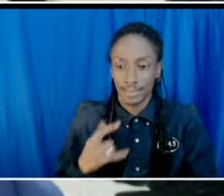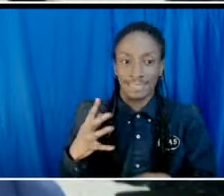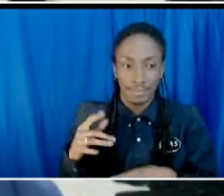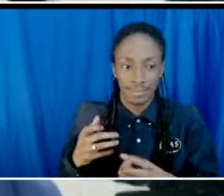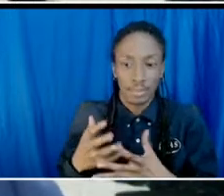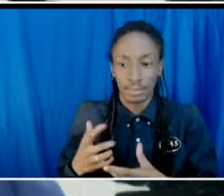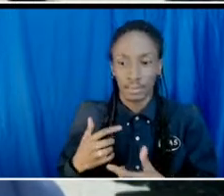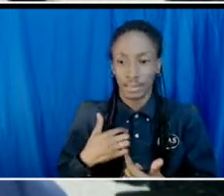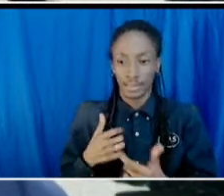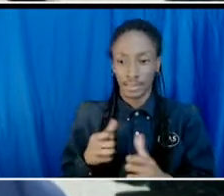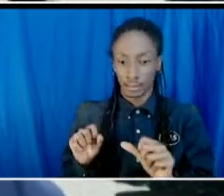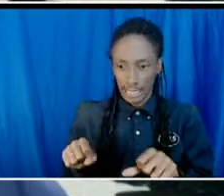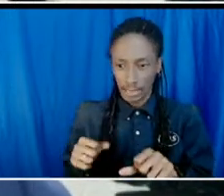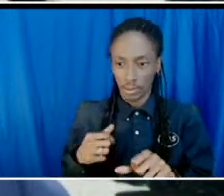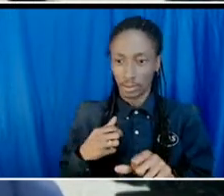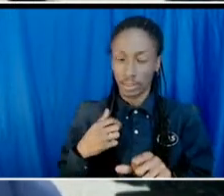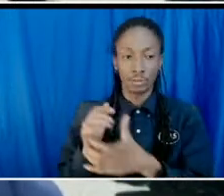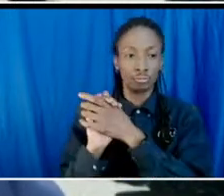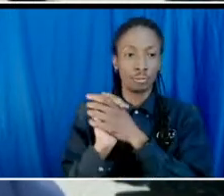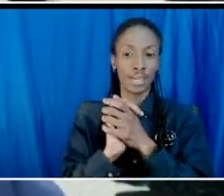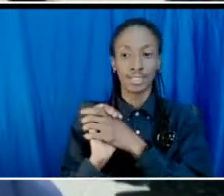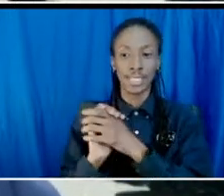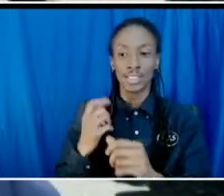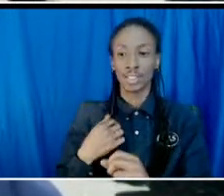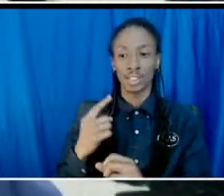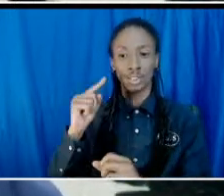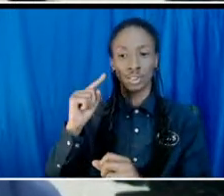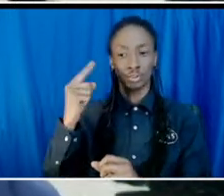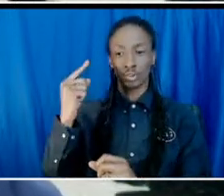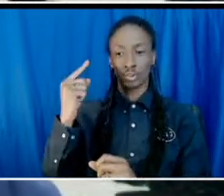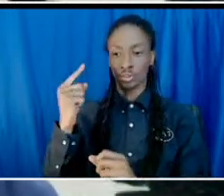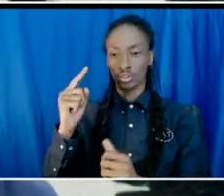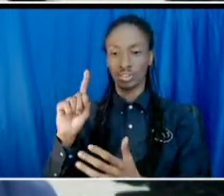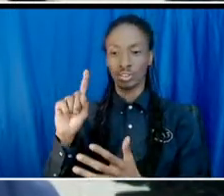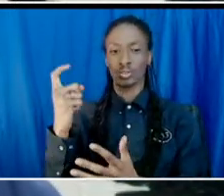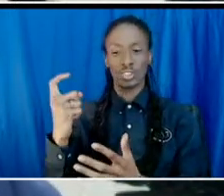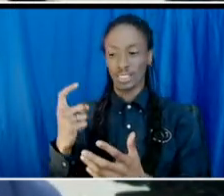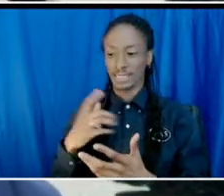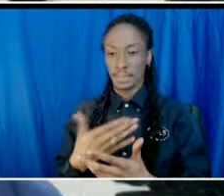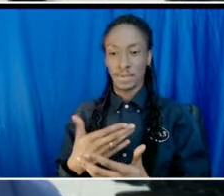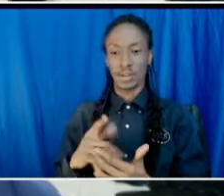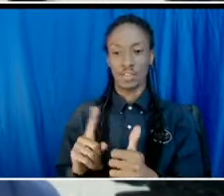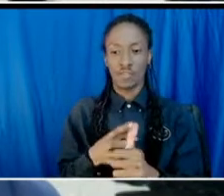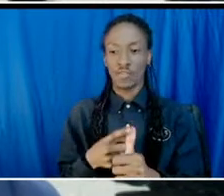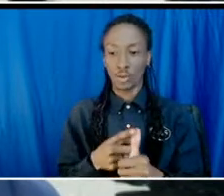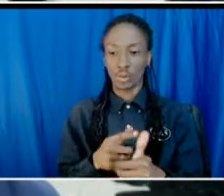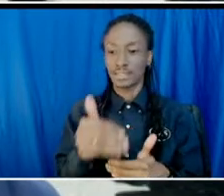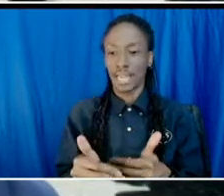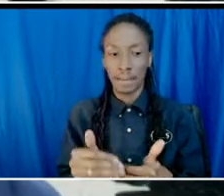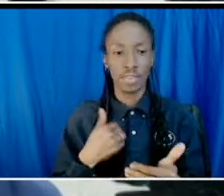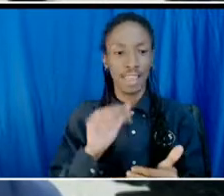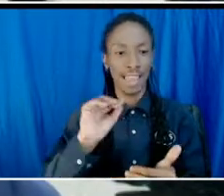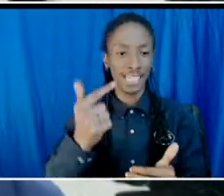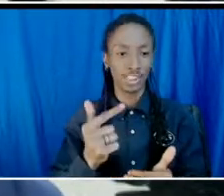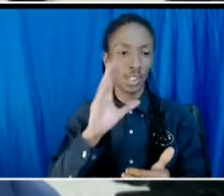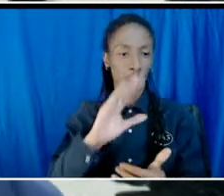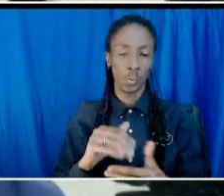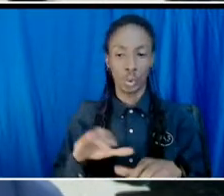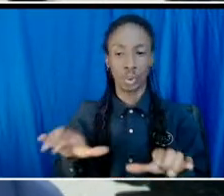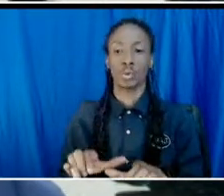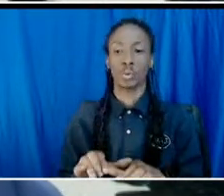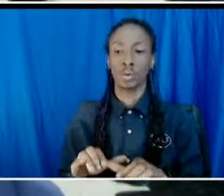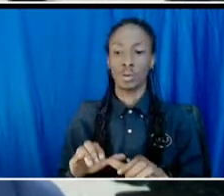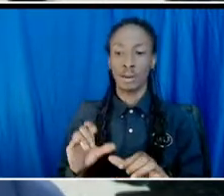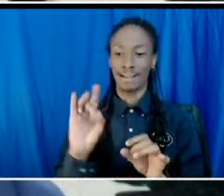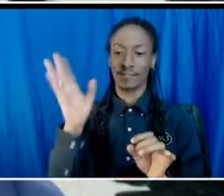a-hole. Congratulations, you just admitted a first step or act you take as Attorney General would be committing a felony and violating Rule 6C. You're clearly the